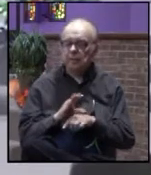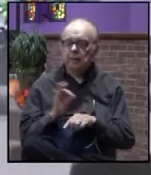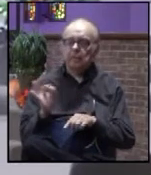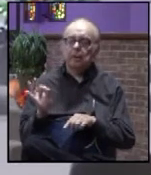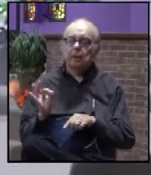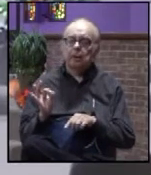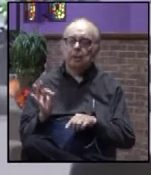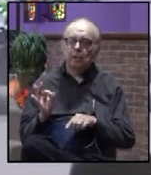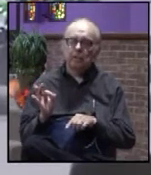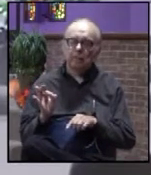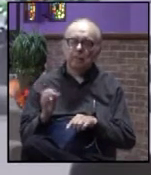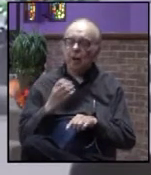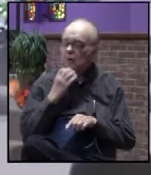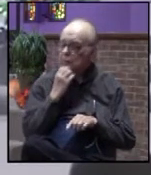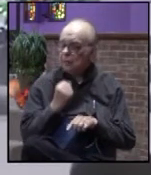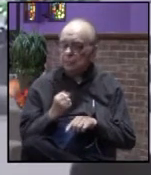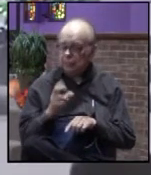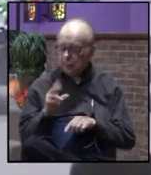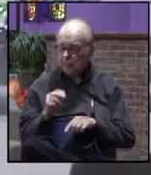of Jews.